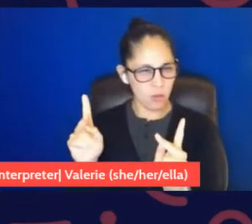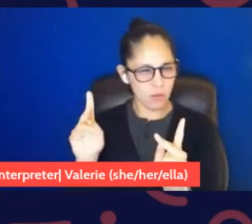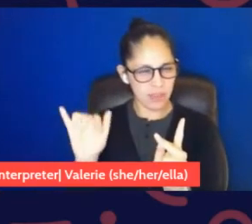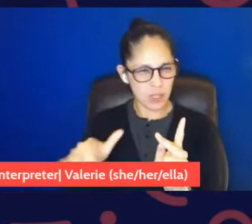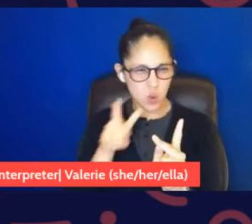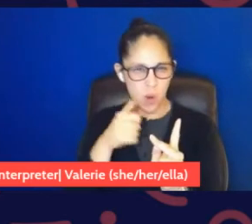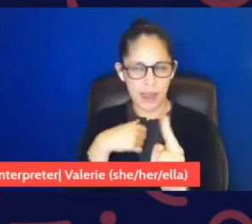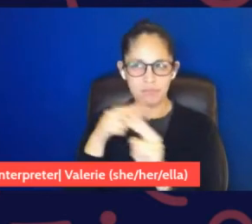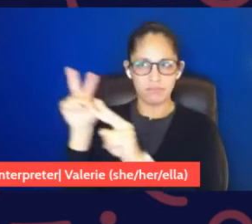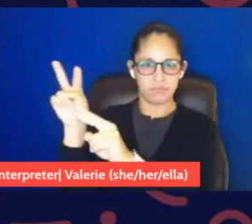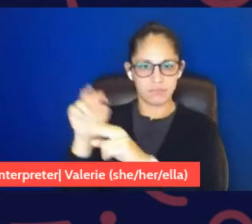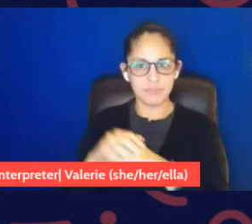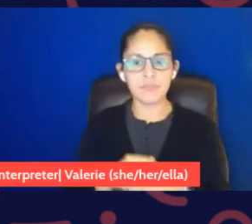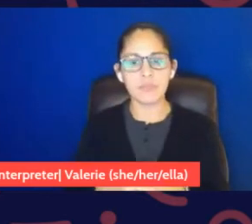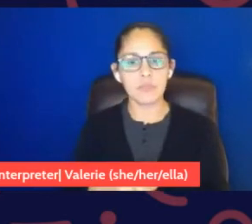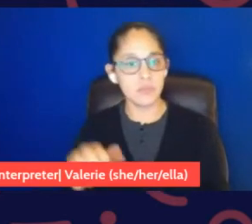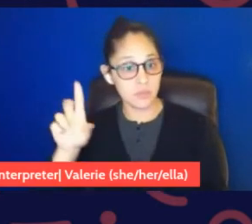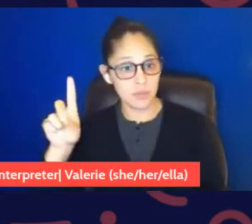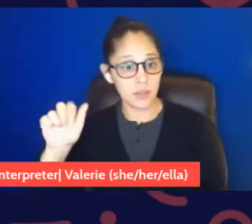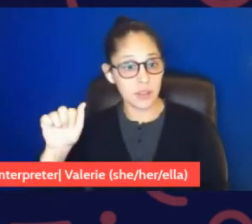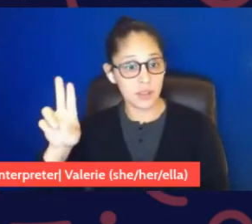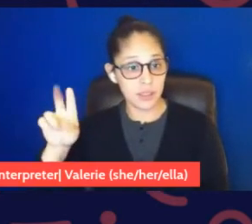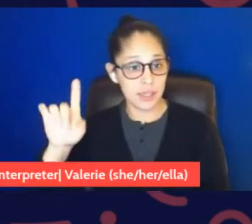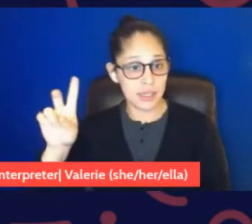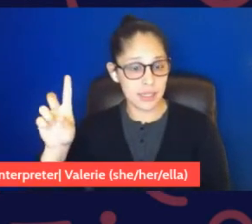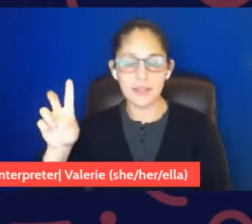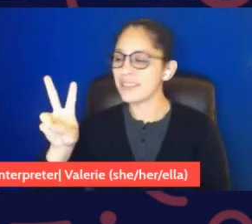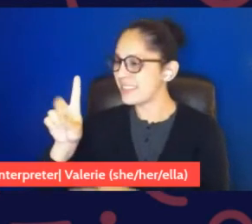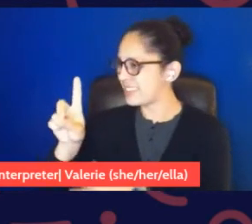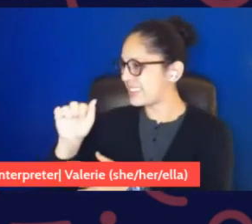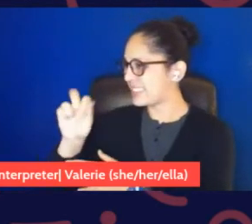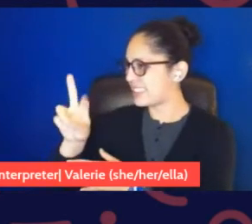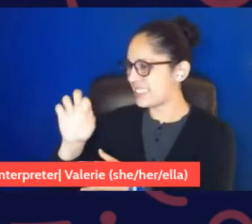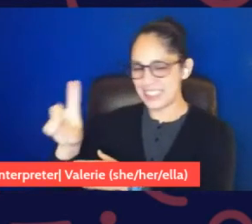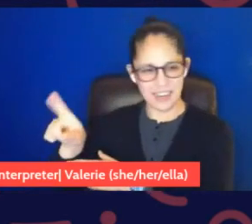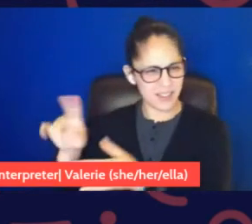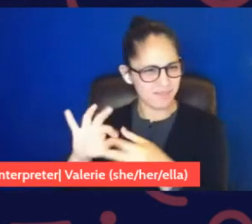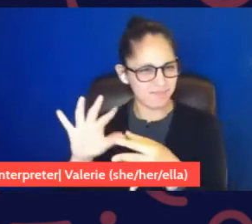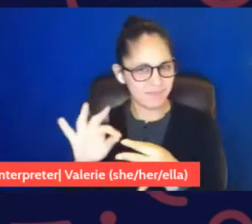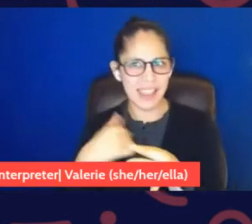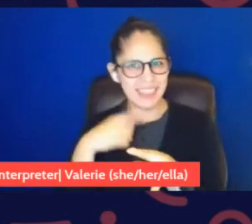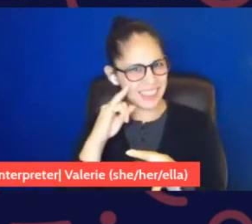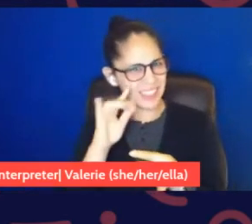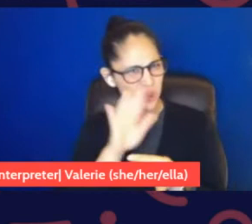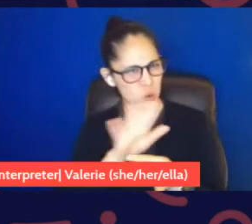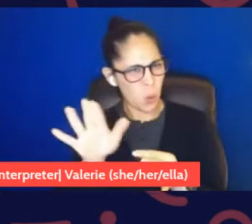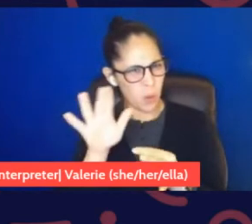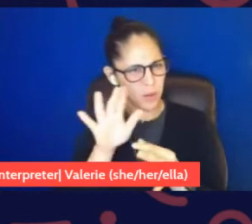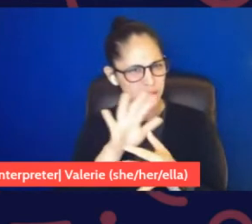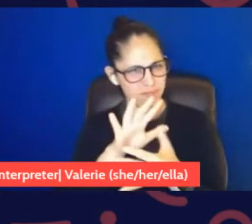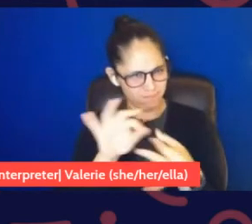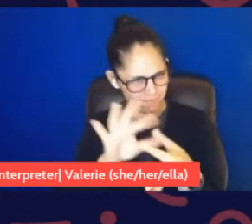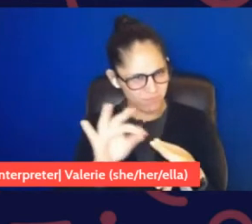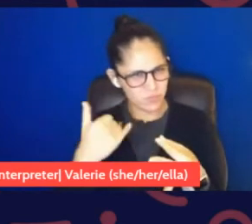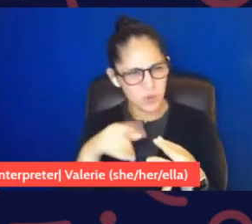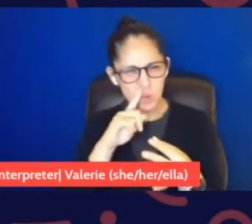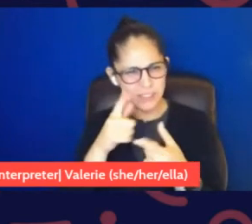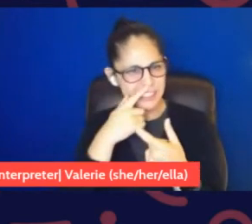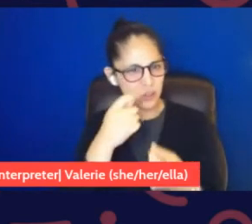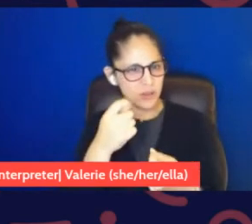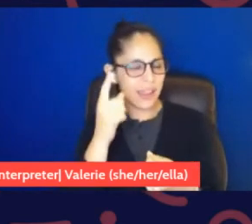I think those are really interesting points, Yosvani. I think it's interesting to think that that we're not going to